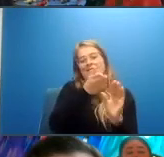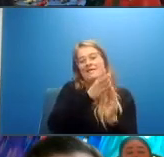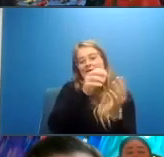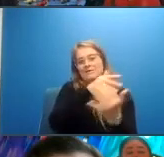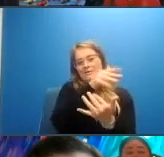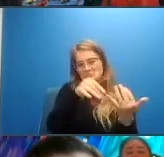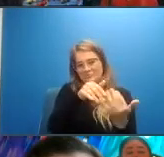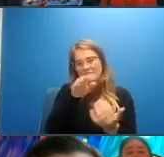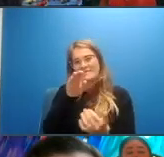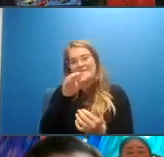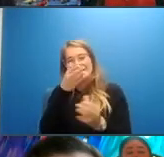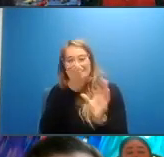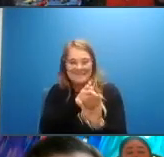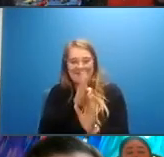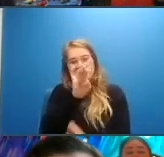psycho-biosocial